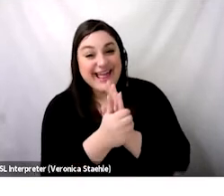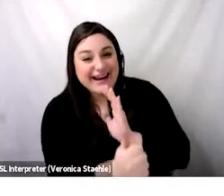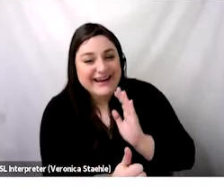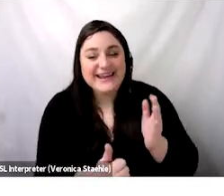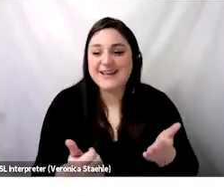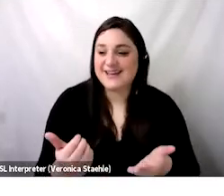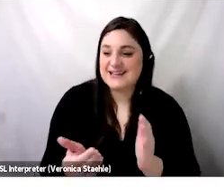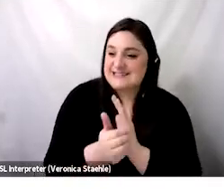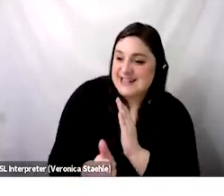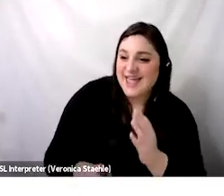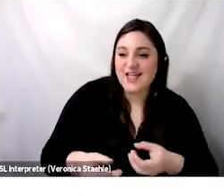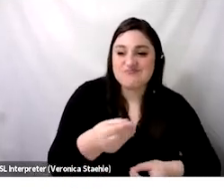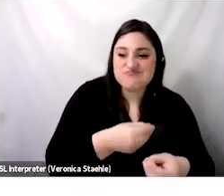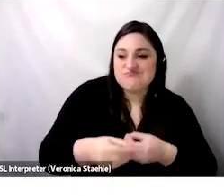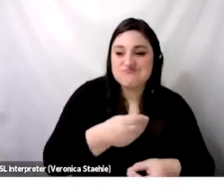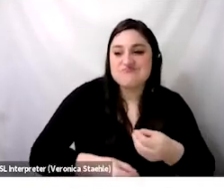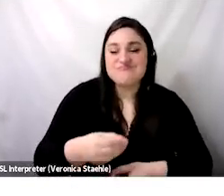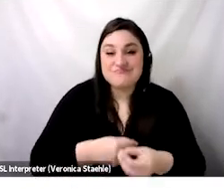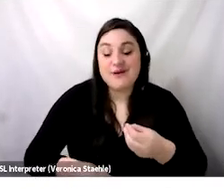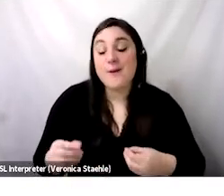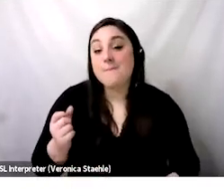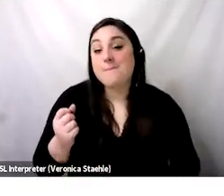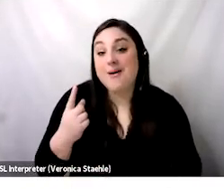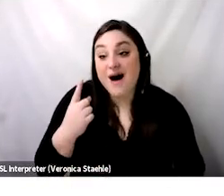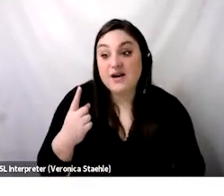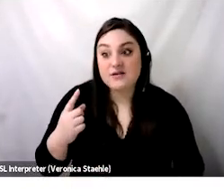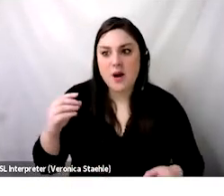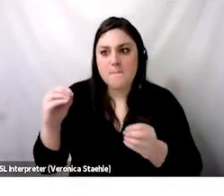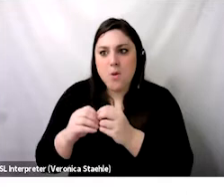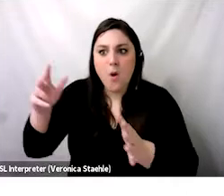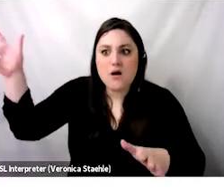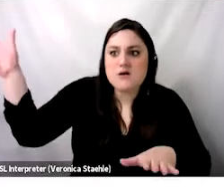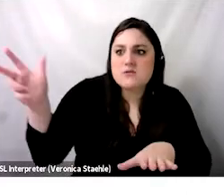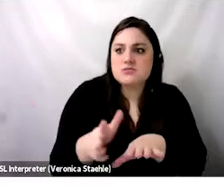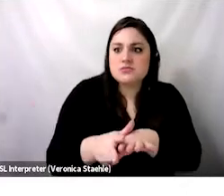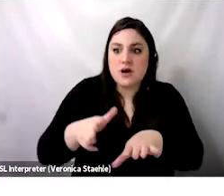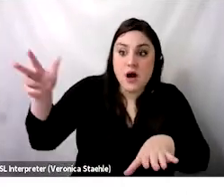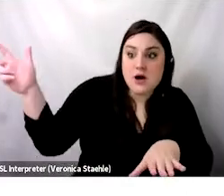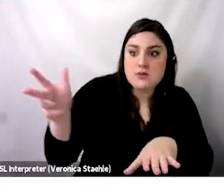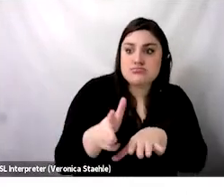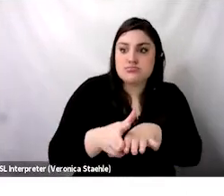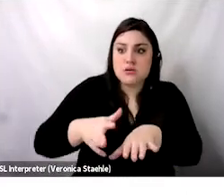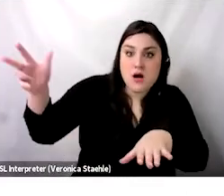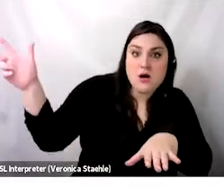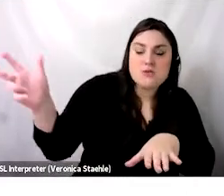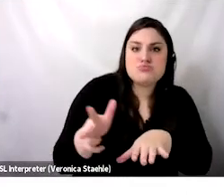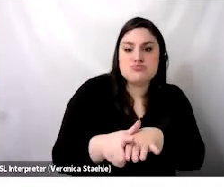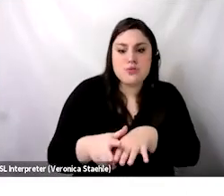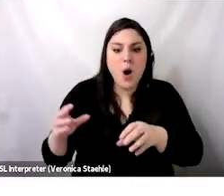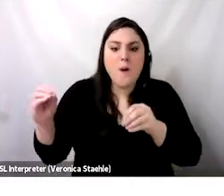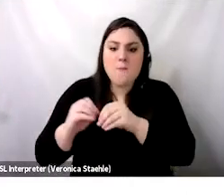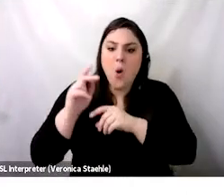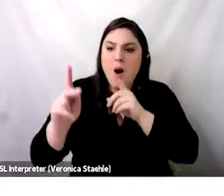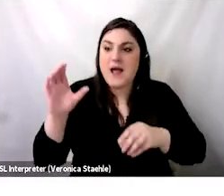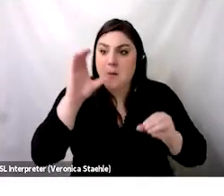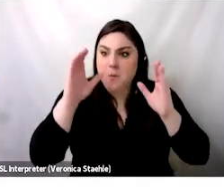as explorers came to conquer, settlers came to take land, and indigenous